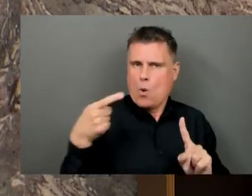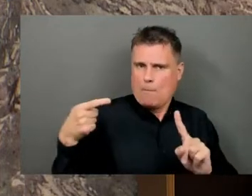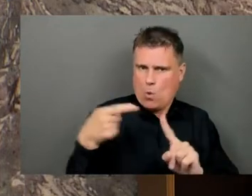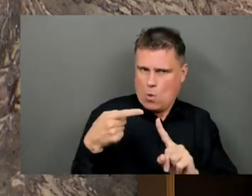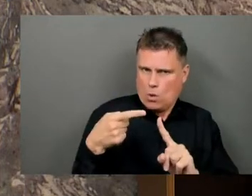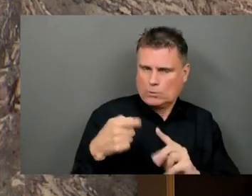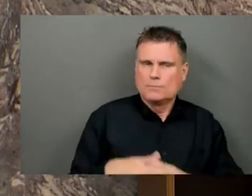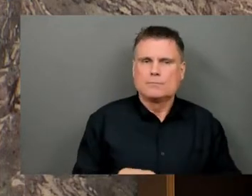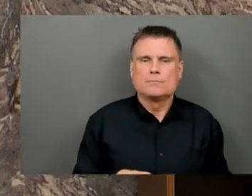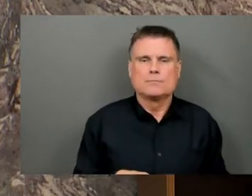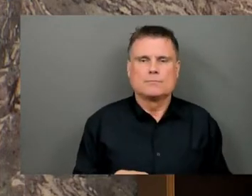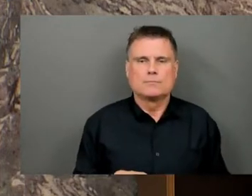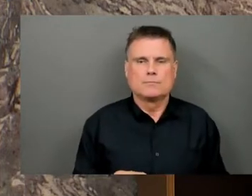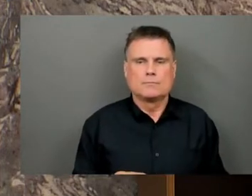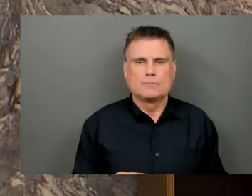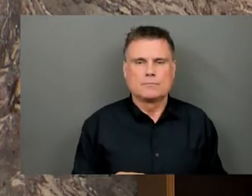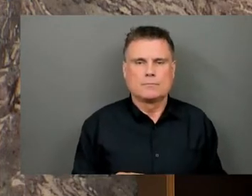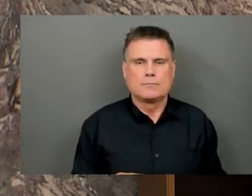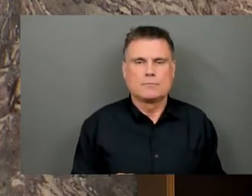the record.